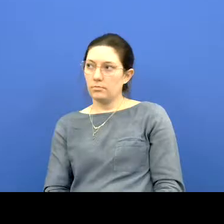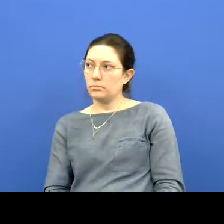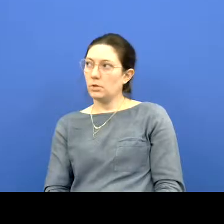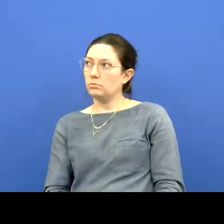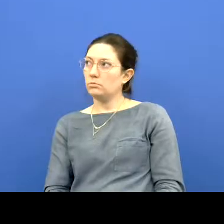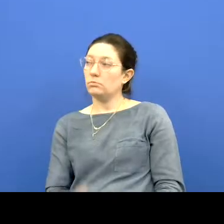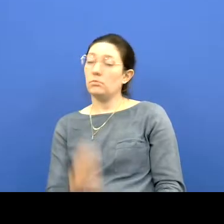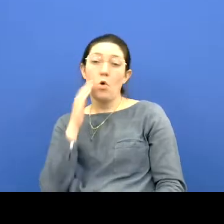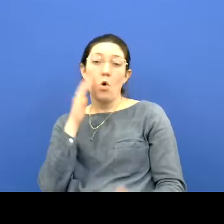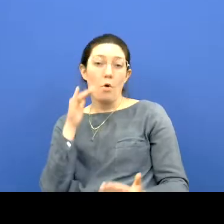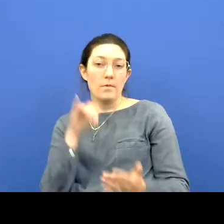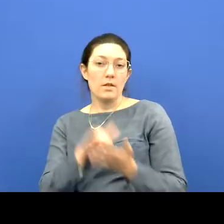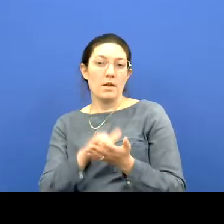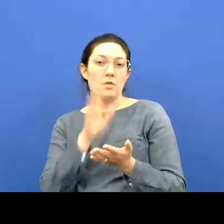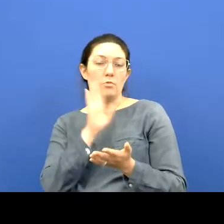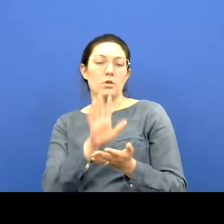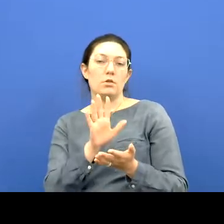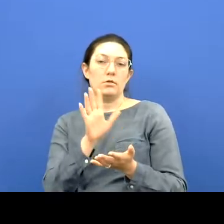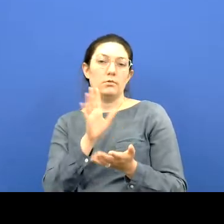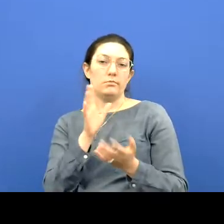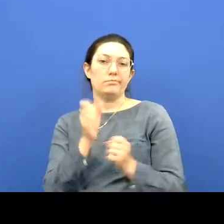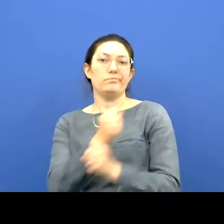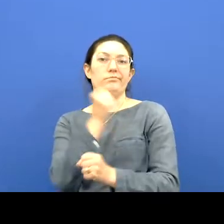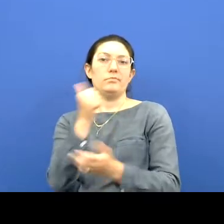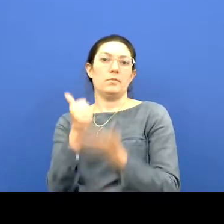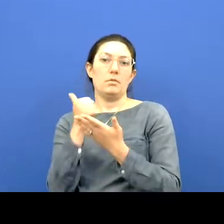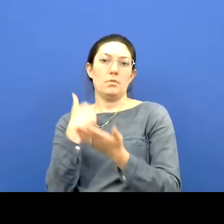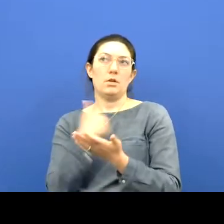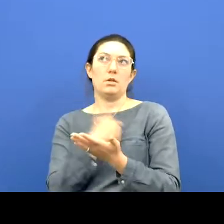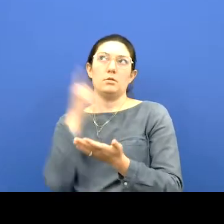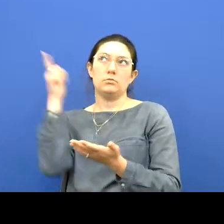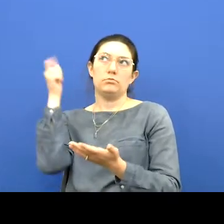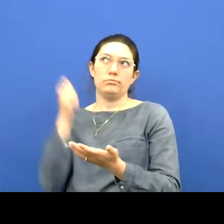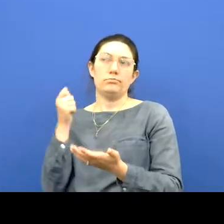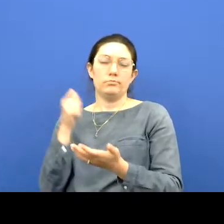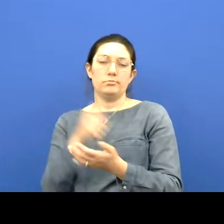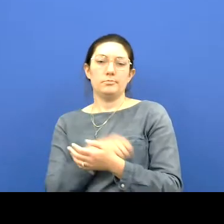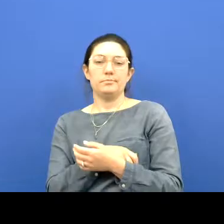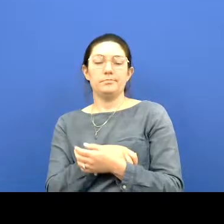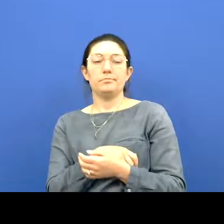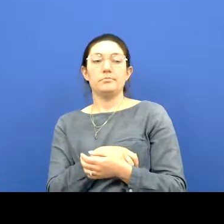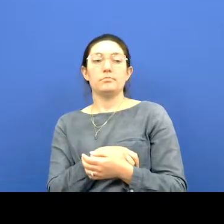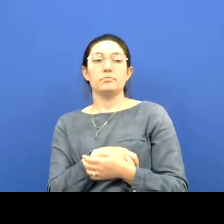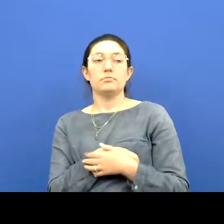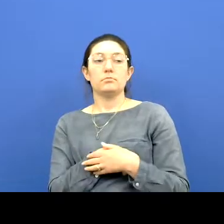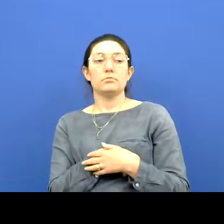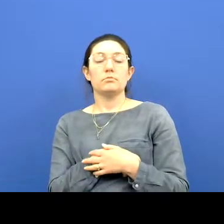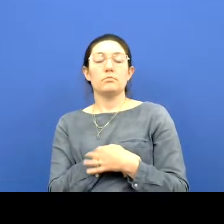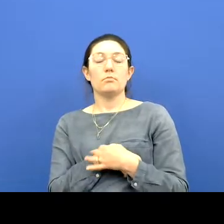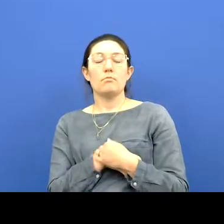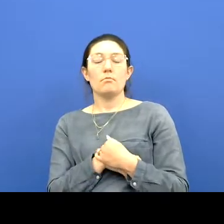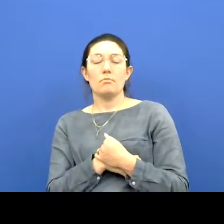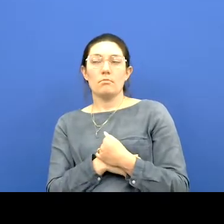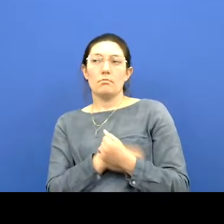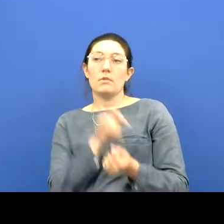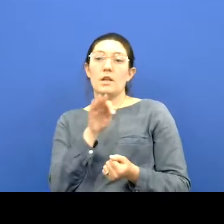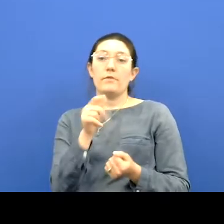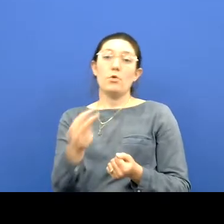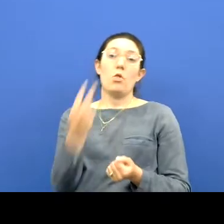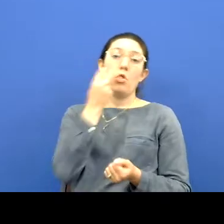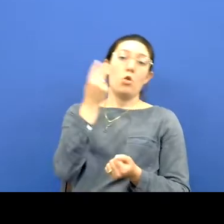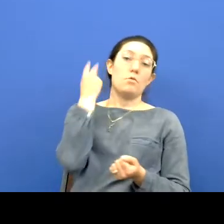So hopefully that will score well for us. One of the things that we're looking in, so if you go back to the